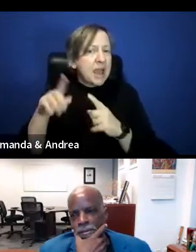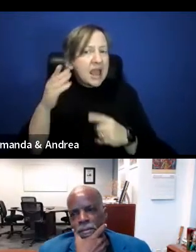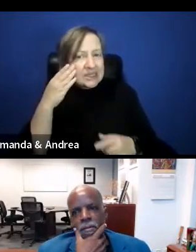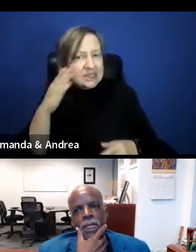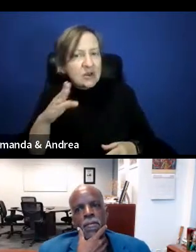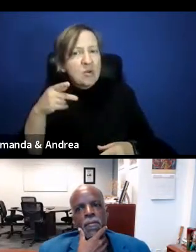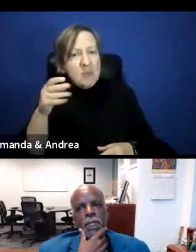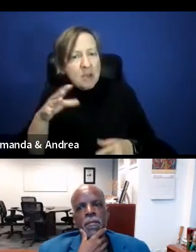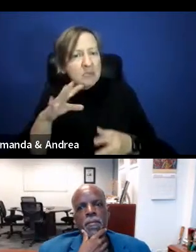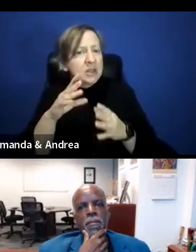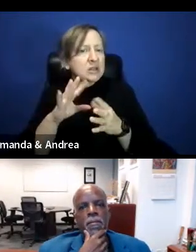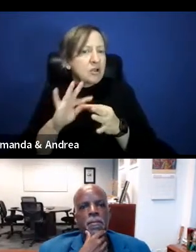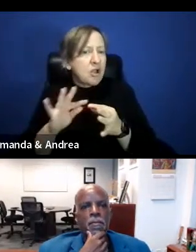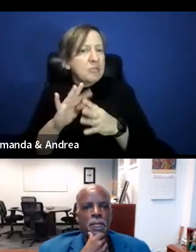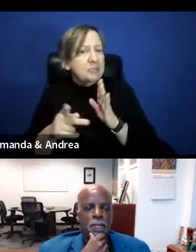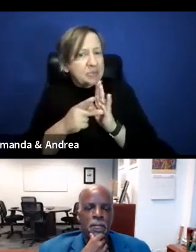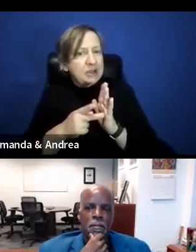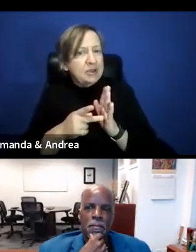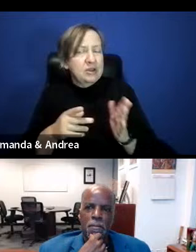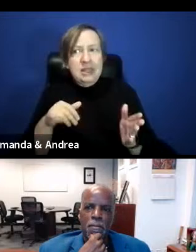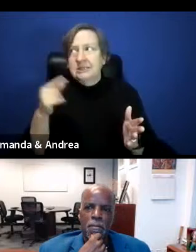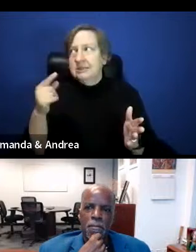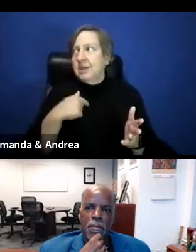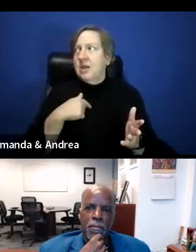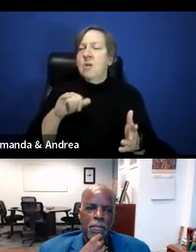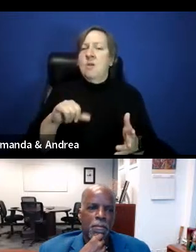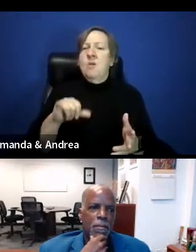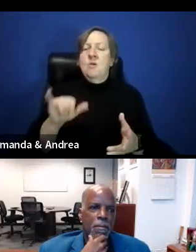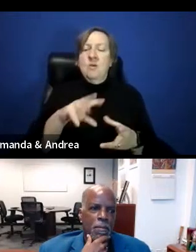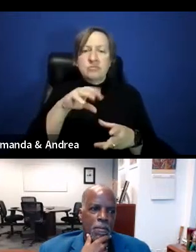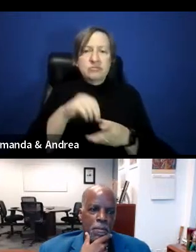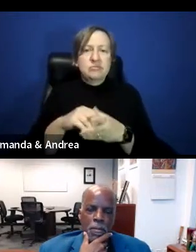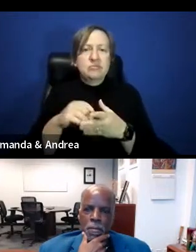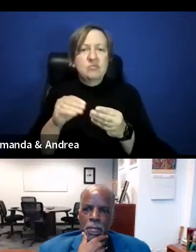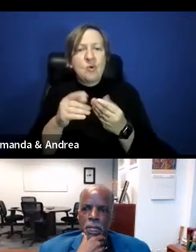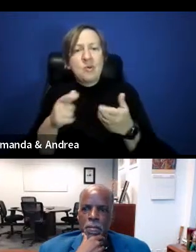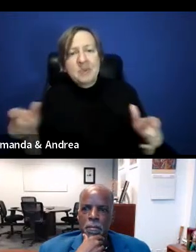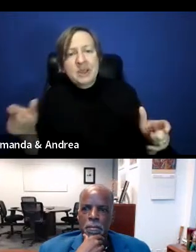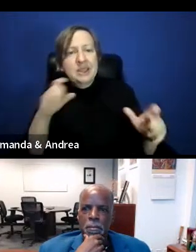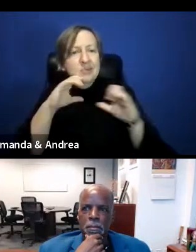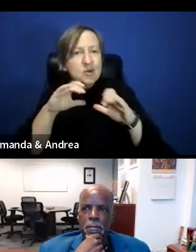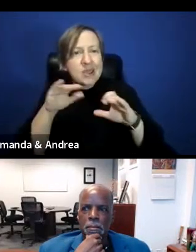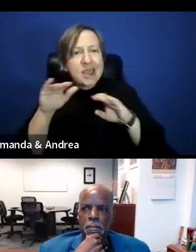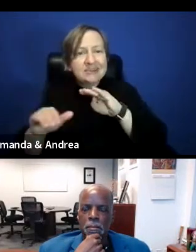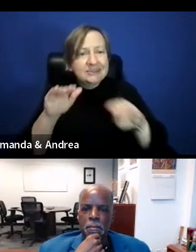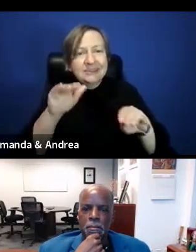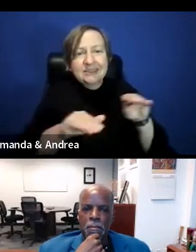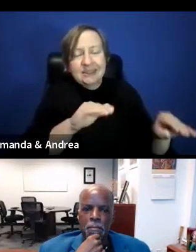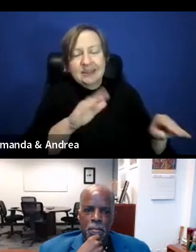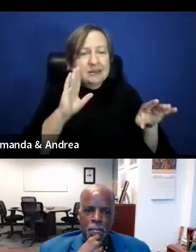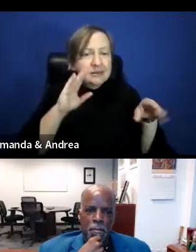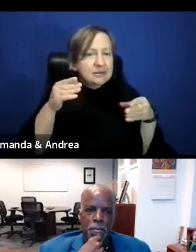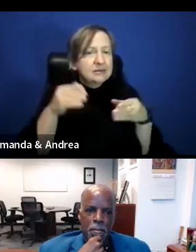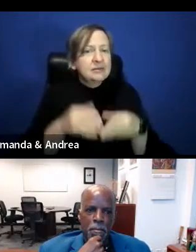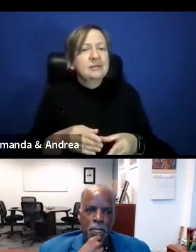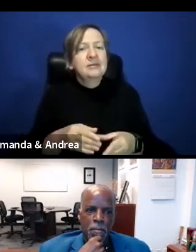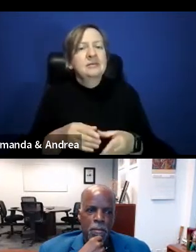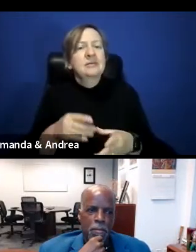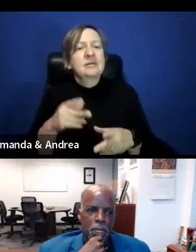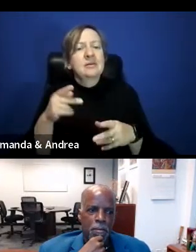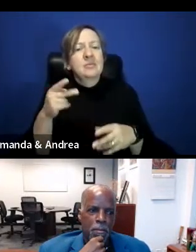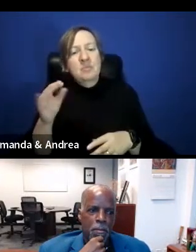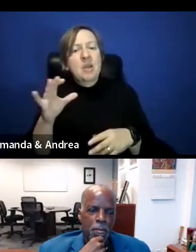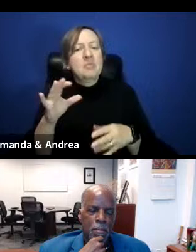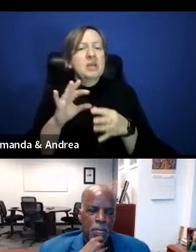period. It was one of those things where that was, I'm sure, part of a broader communications campaign that centered around the public